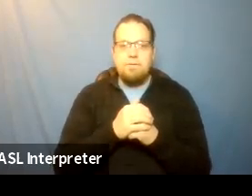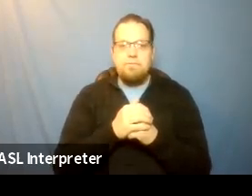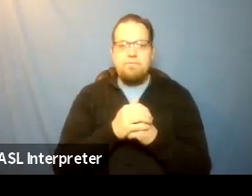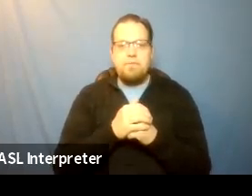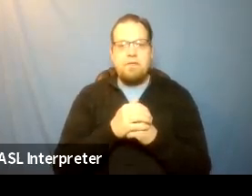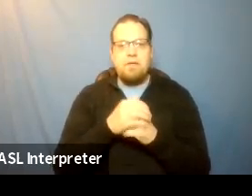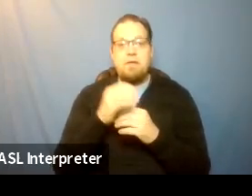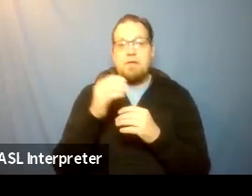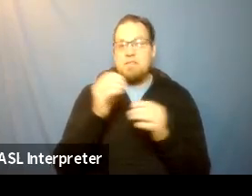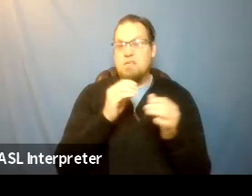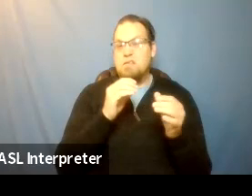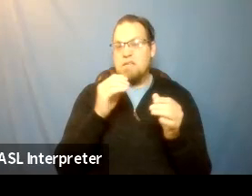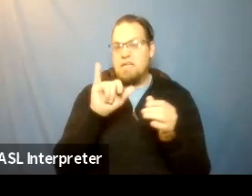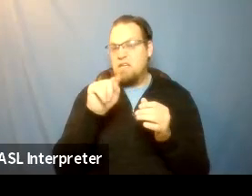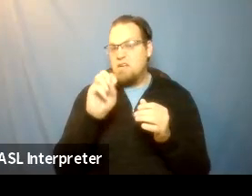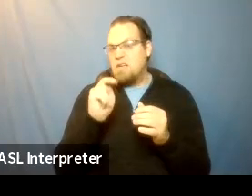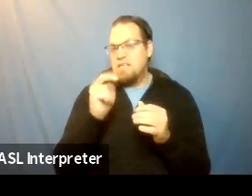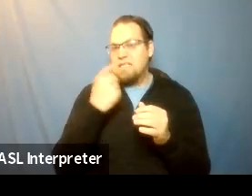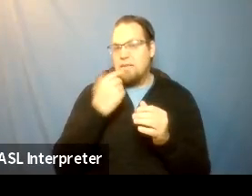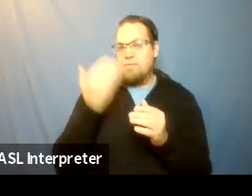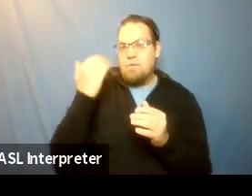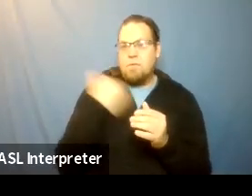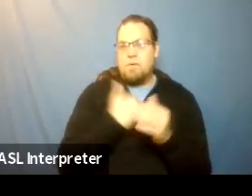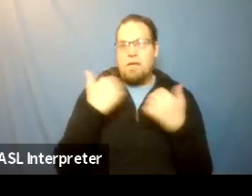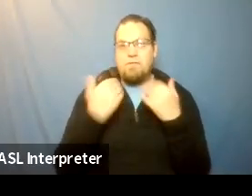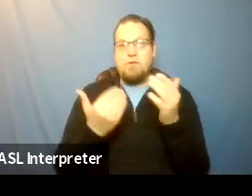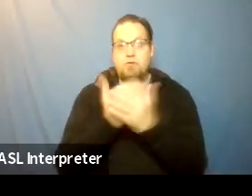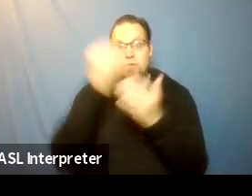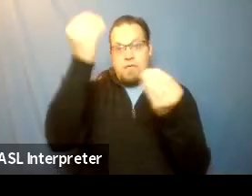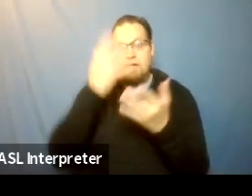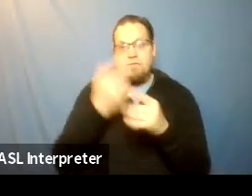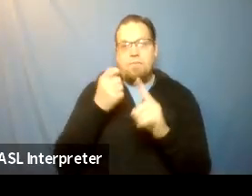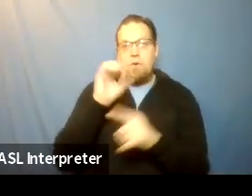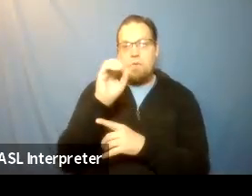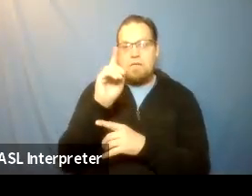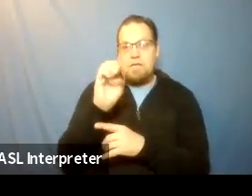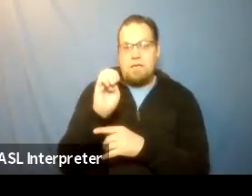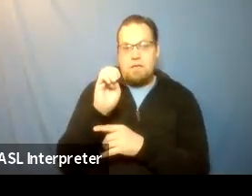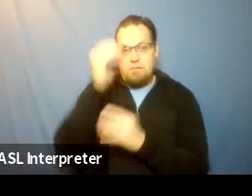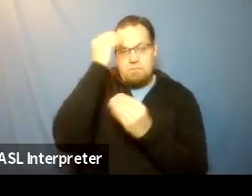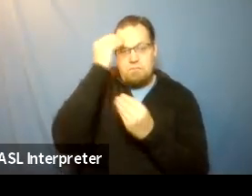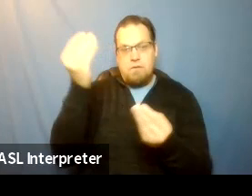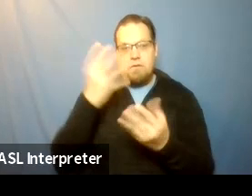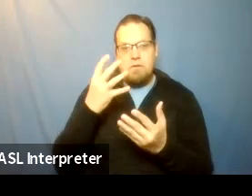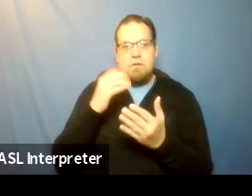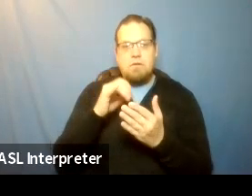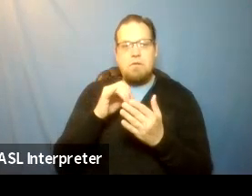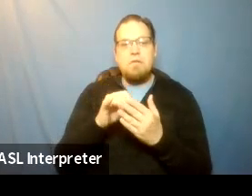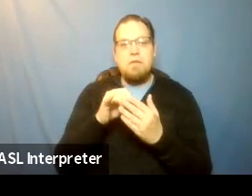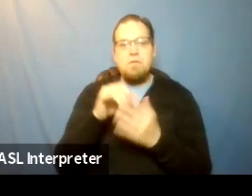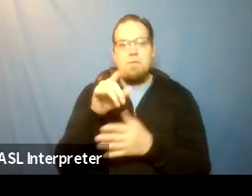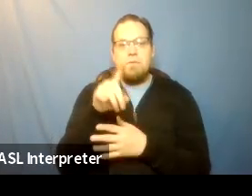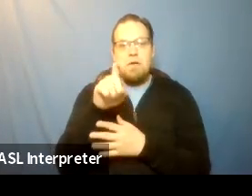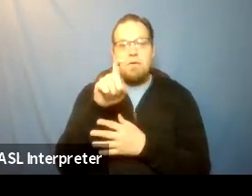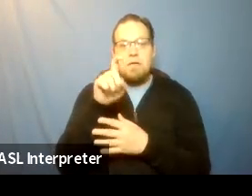Ethan mentioned earlier, we just got new guidance yesterday from ODE release that now the 100 contacts is